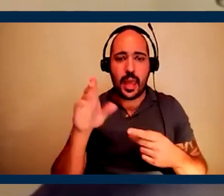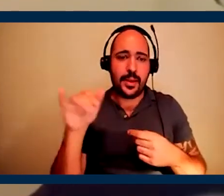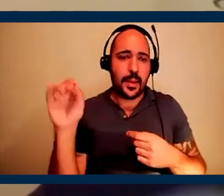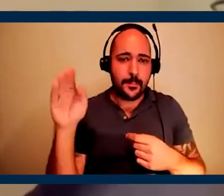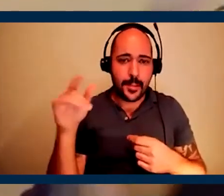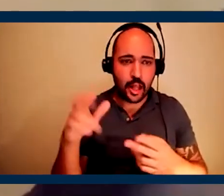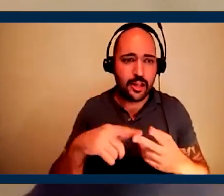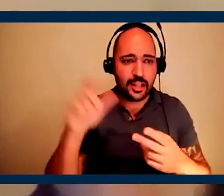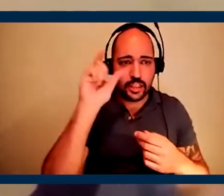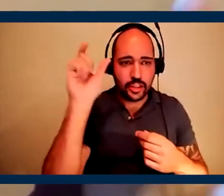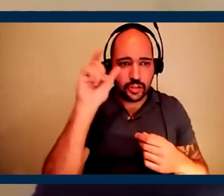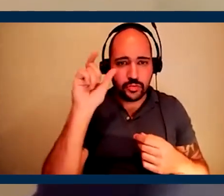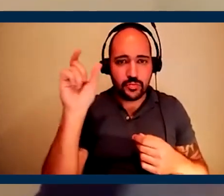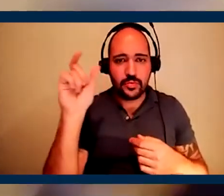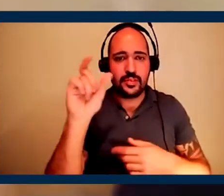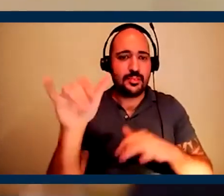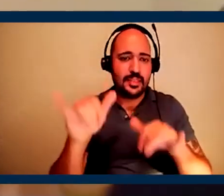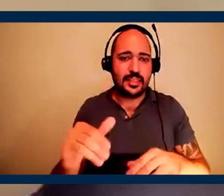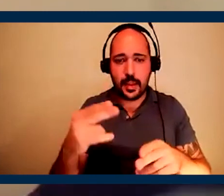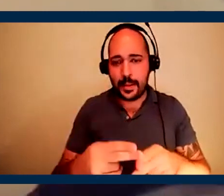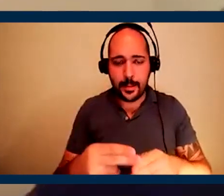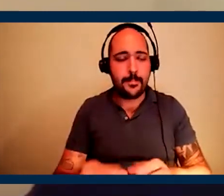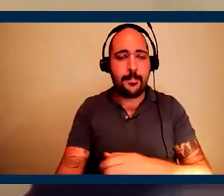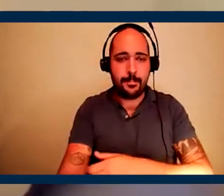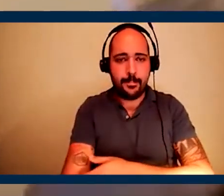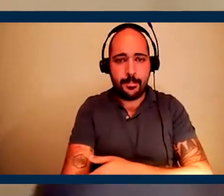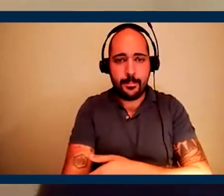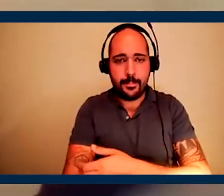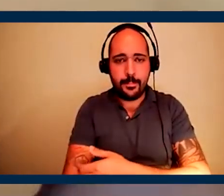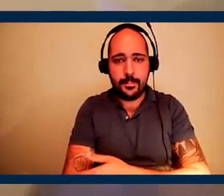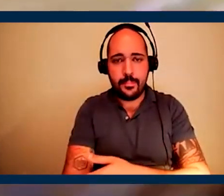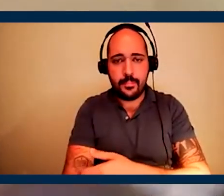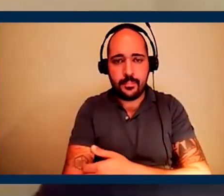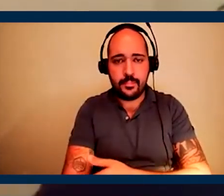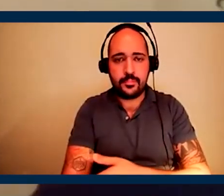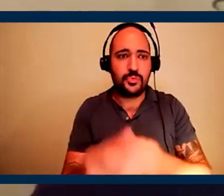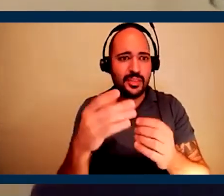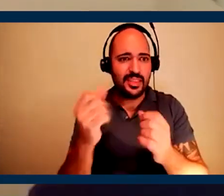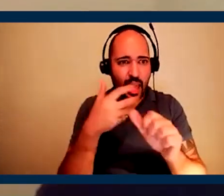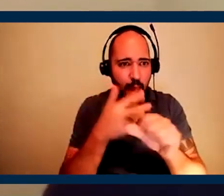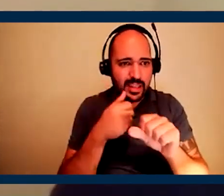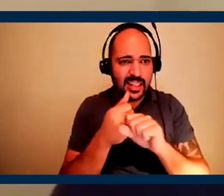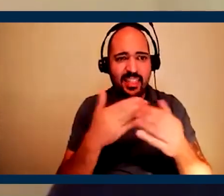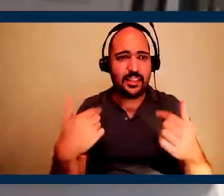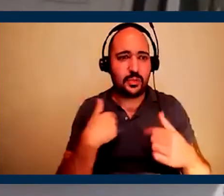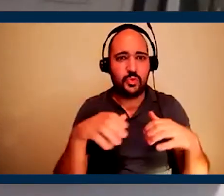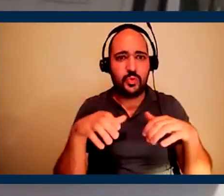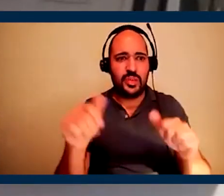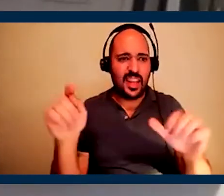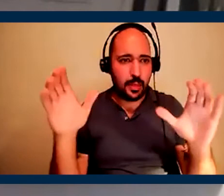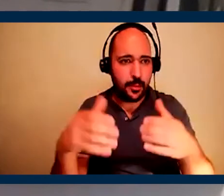on Instagram, same name, Ebony M. Baylor, just to get updates and things that we're doing at the party. Thank